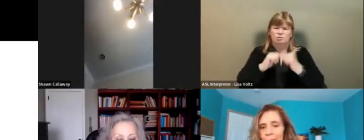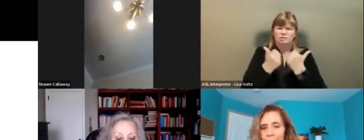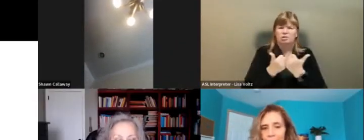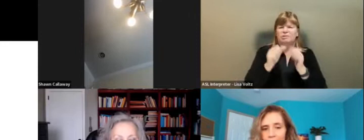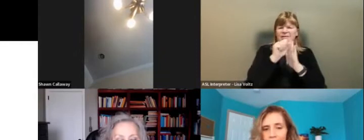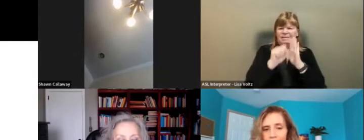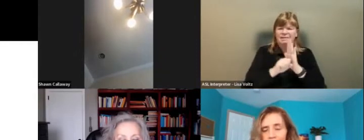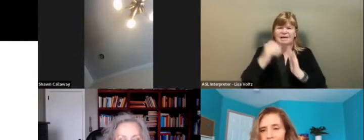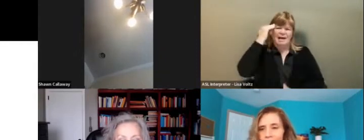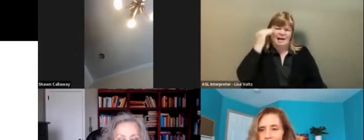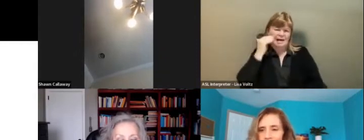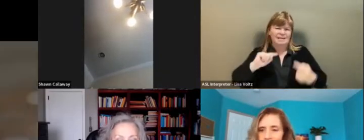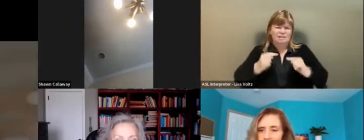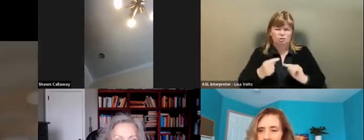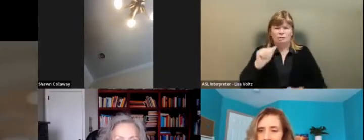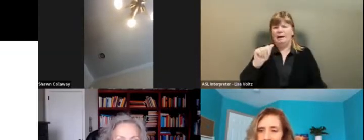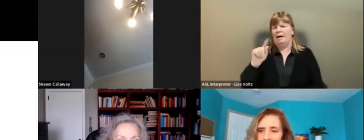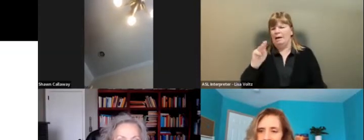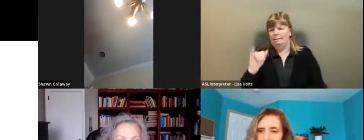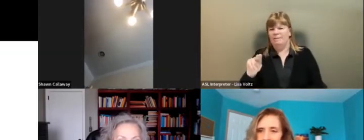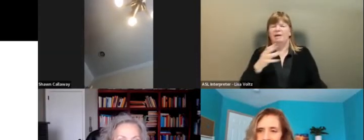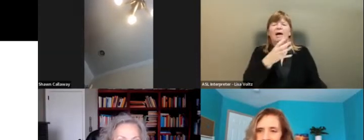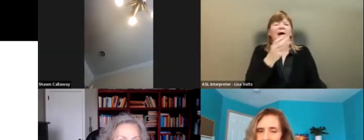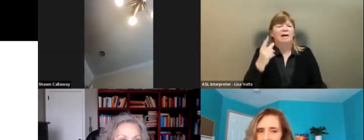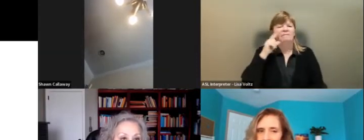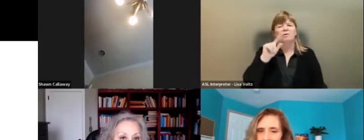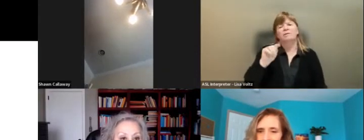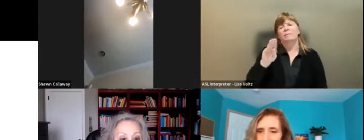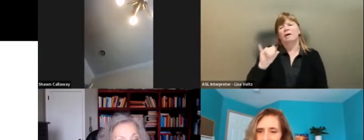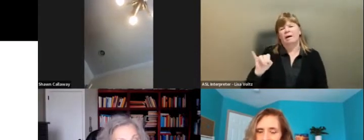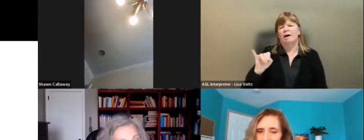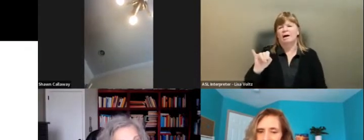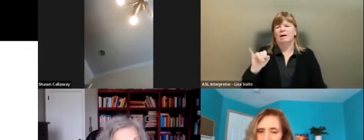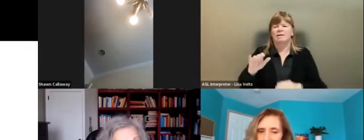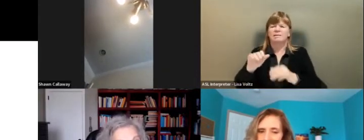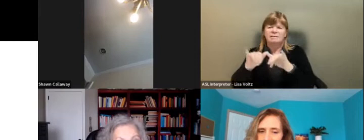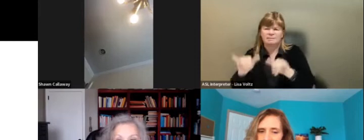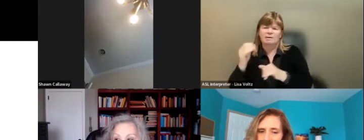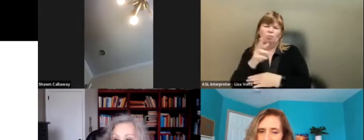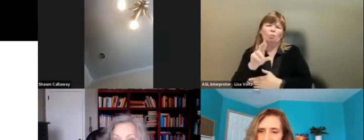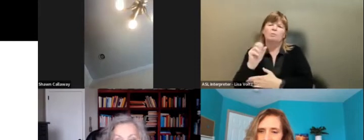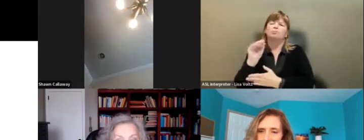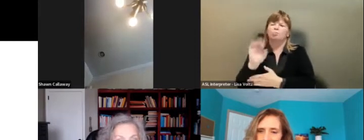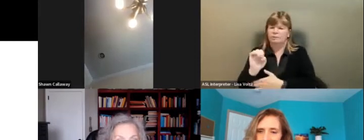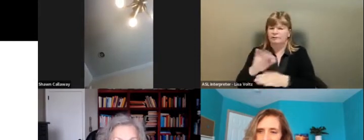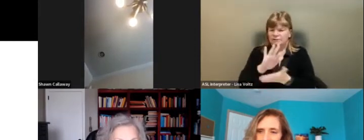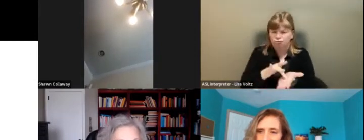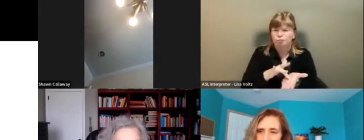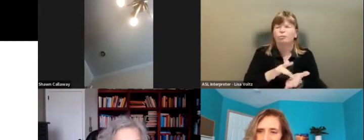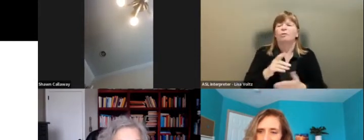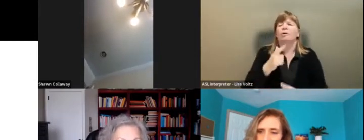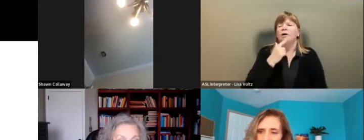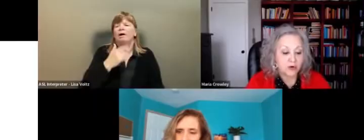Head Injury Administrators and for the TBI Technical Assistance and Resource Center. I have wavy